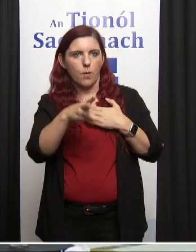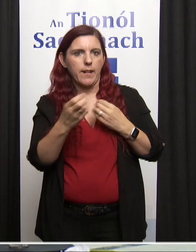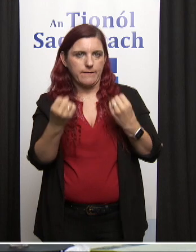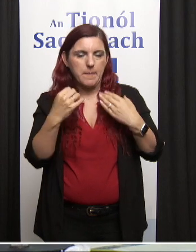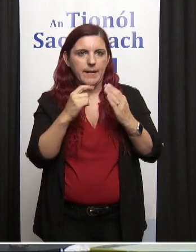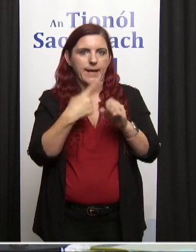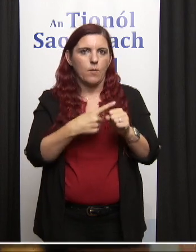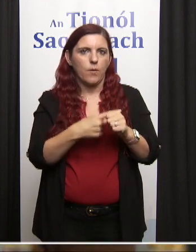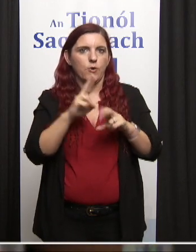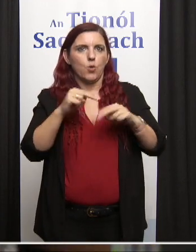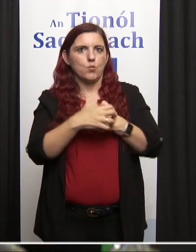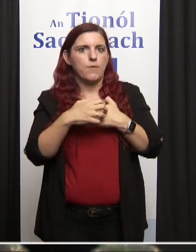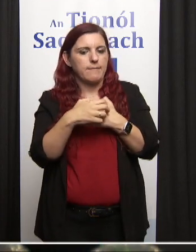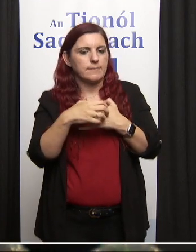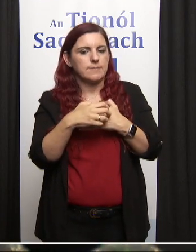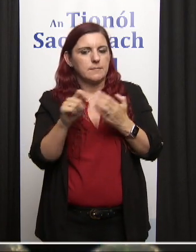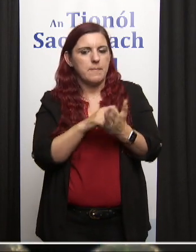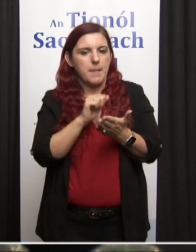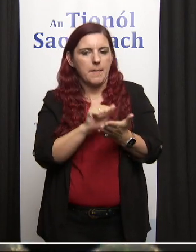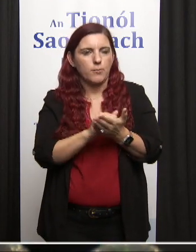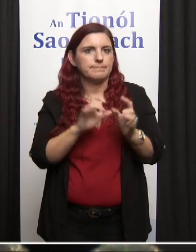to you in the draft ballot paper.